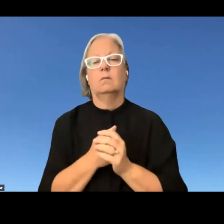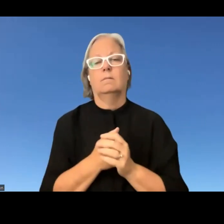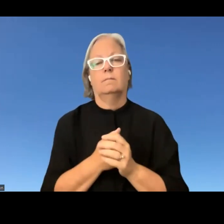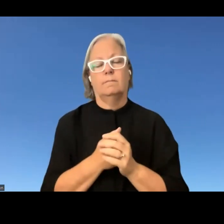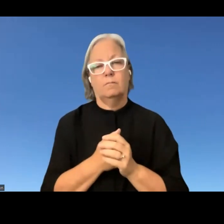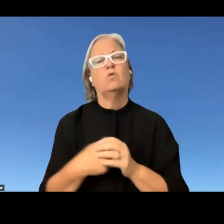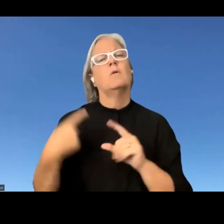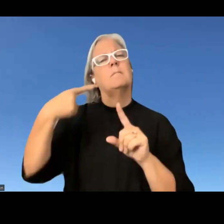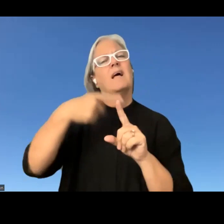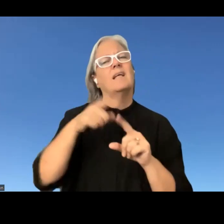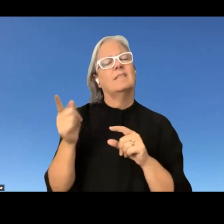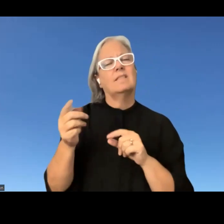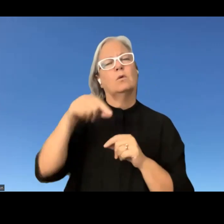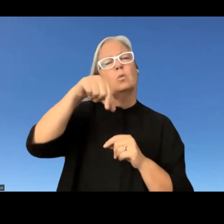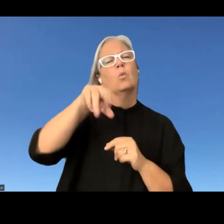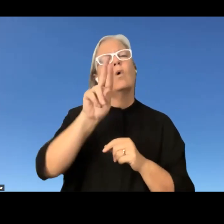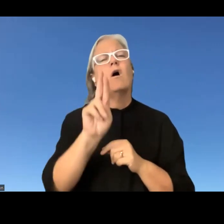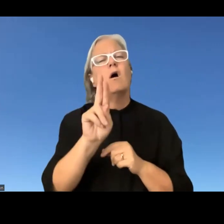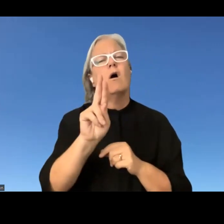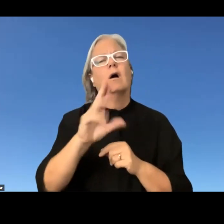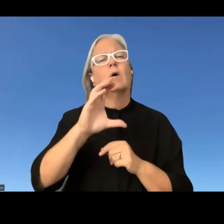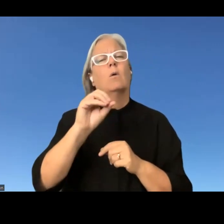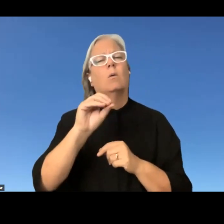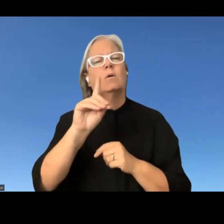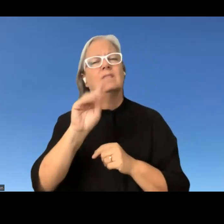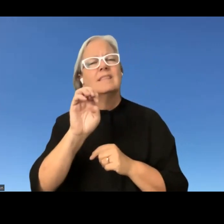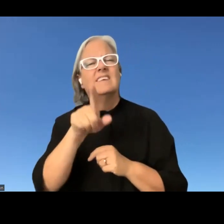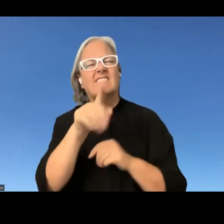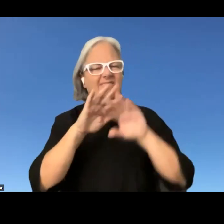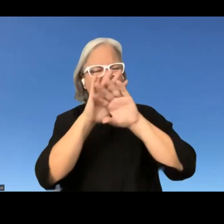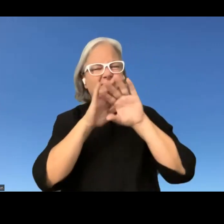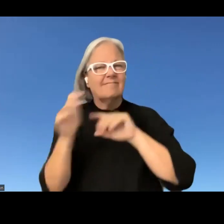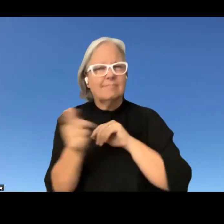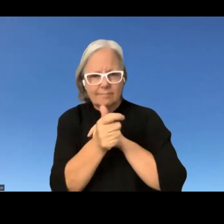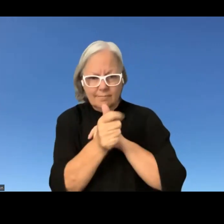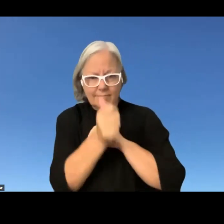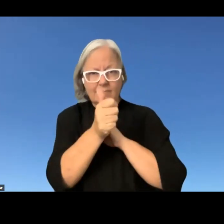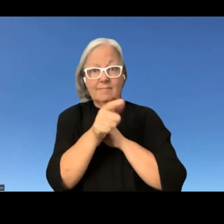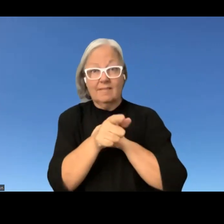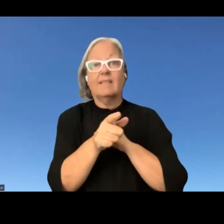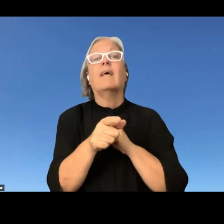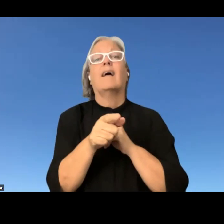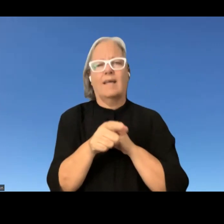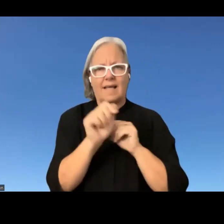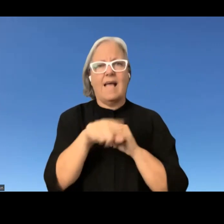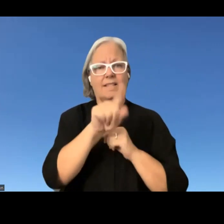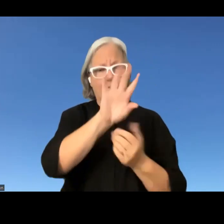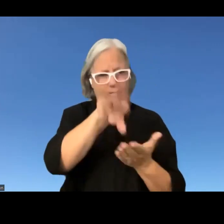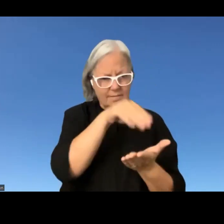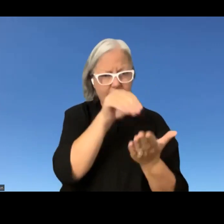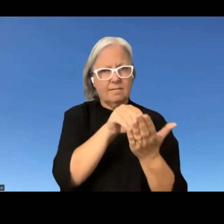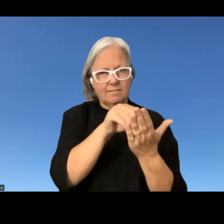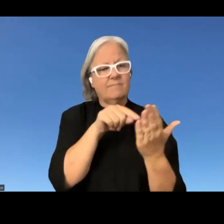also a QR code if you would like to already download the questions that will be online soon in the nomination